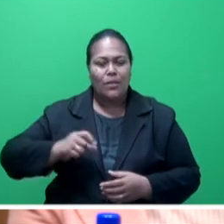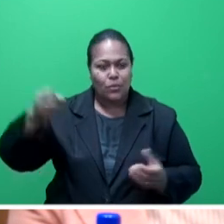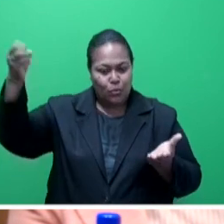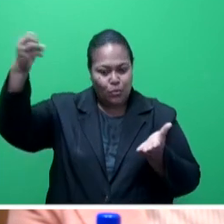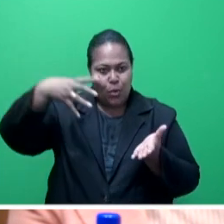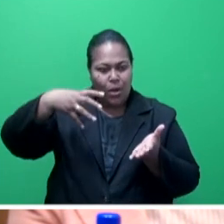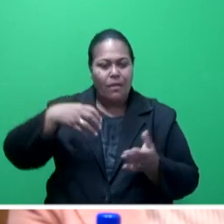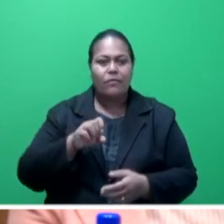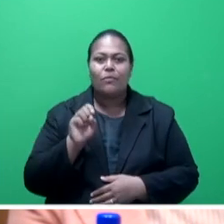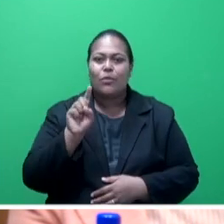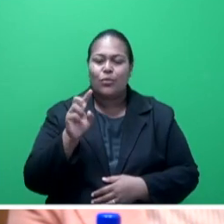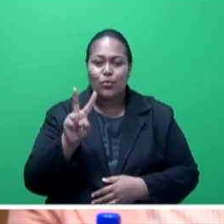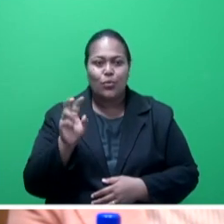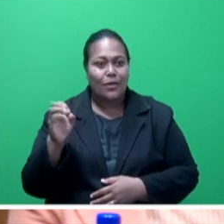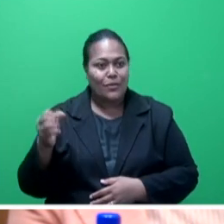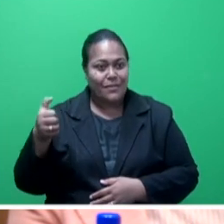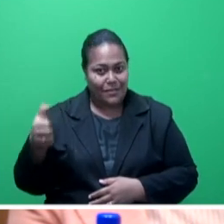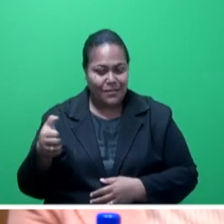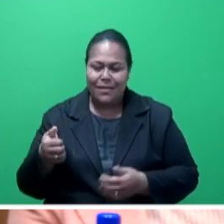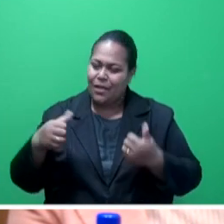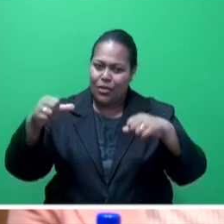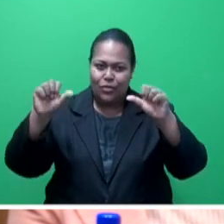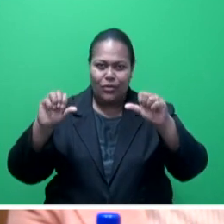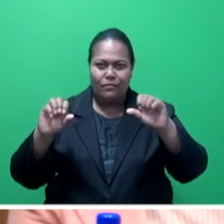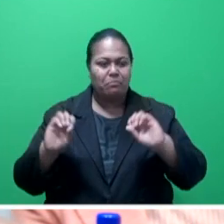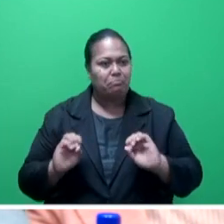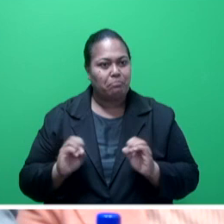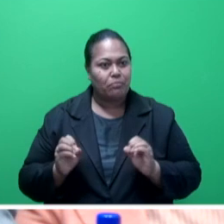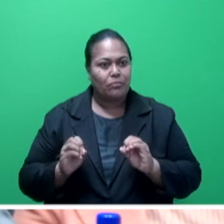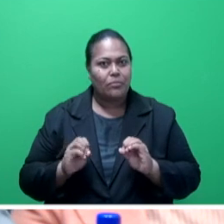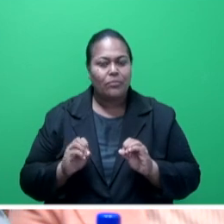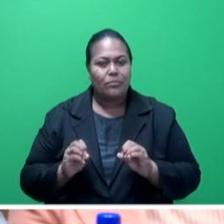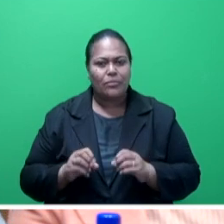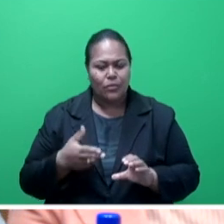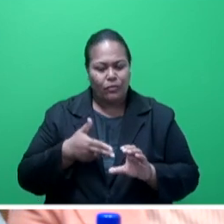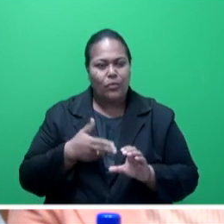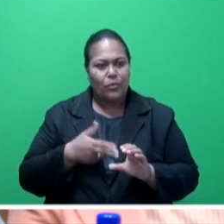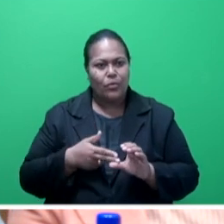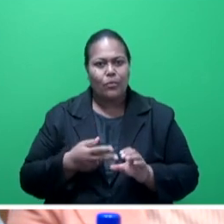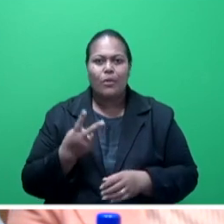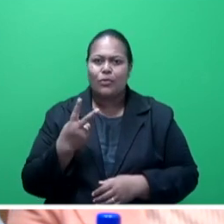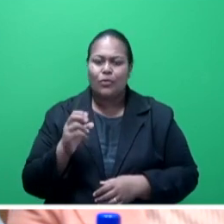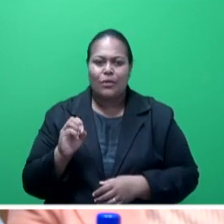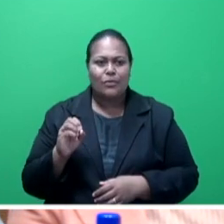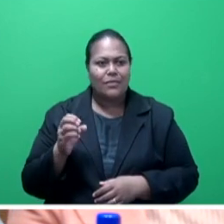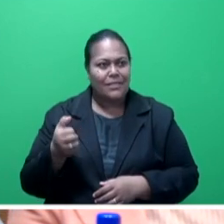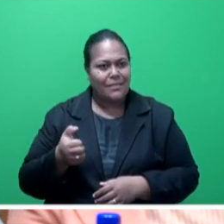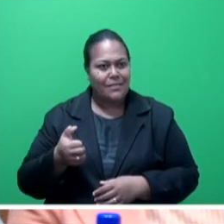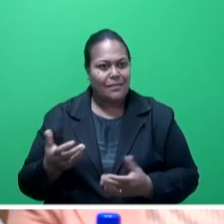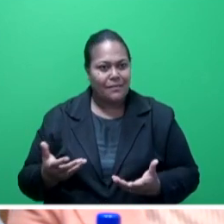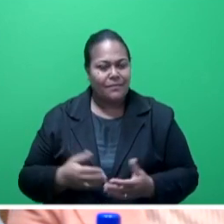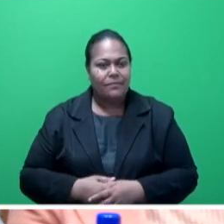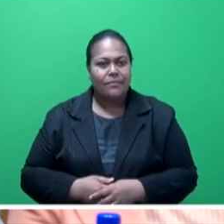achieving net zero carbon emissions by 2050. But the provision of electricity has a lot of major challenges, especially after